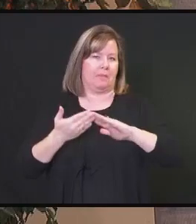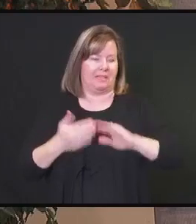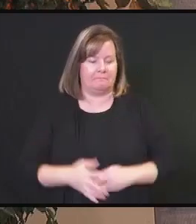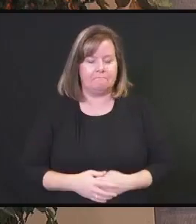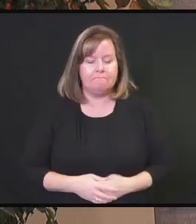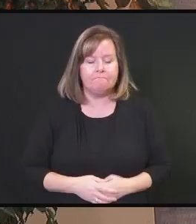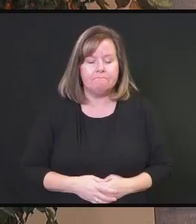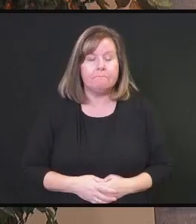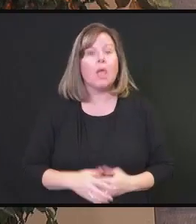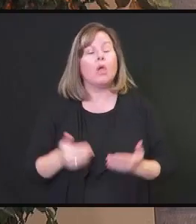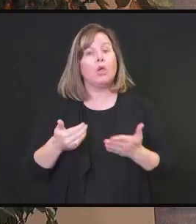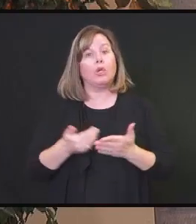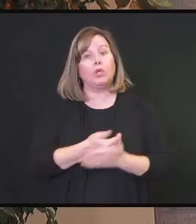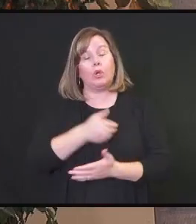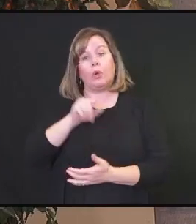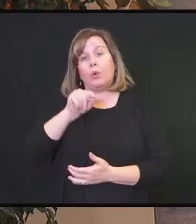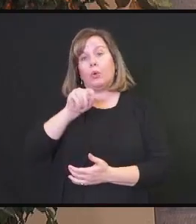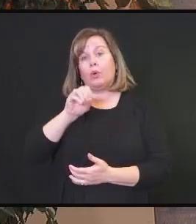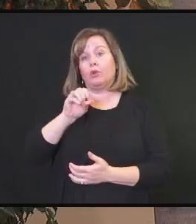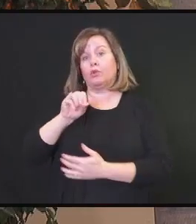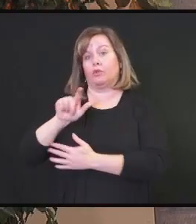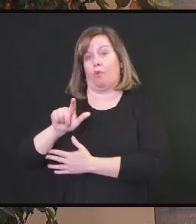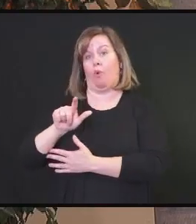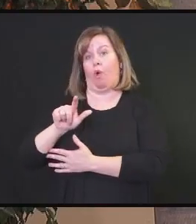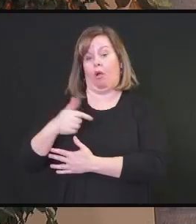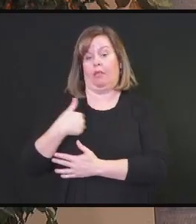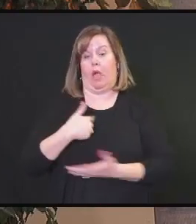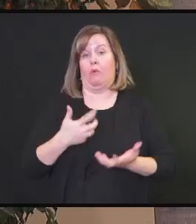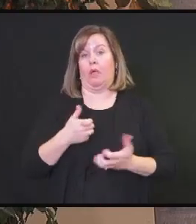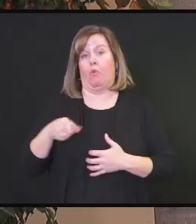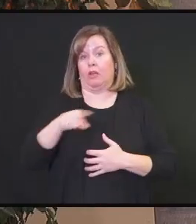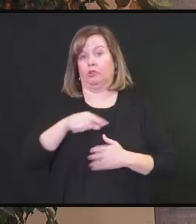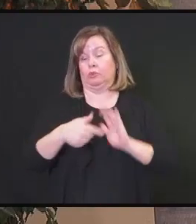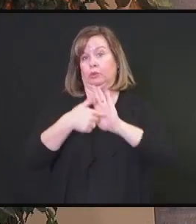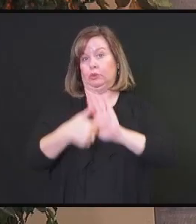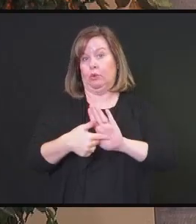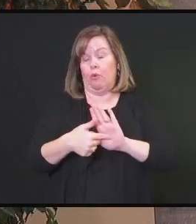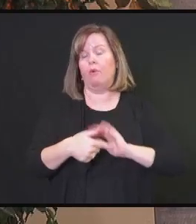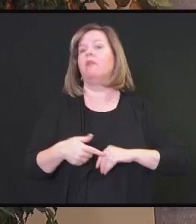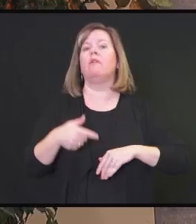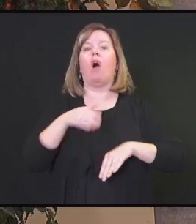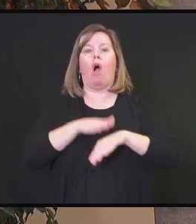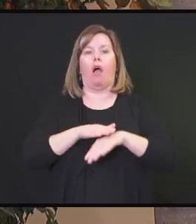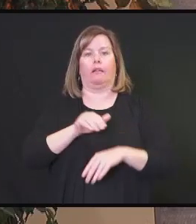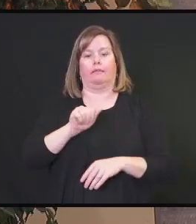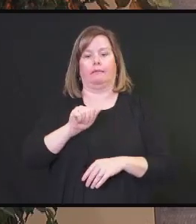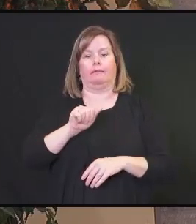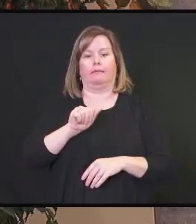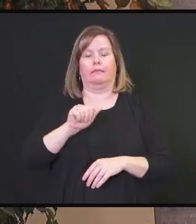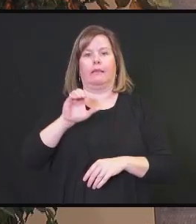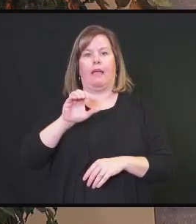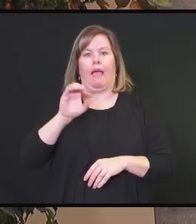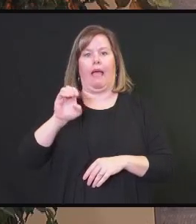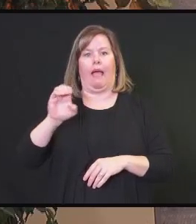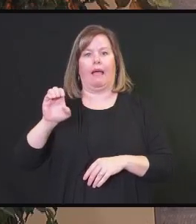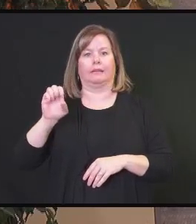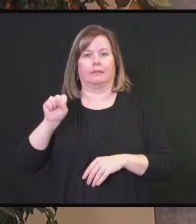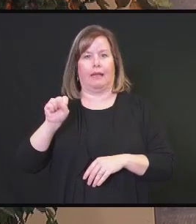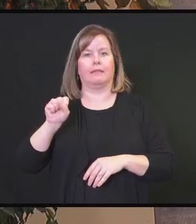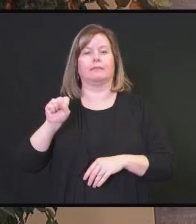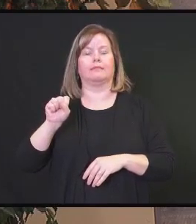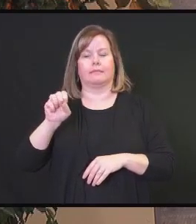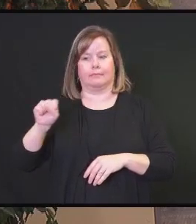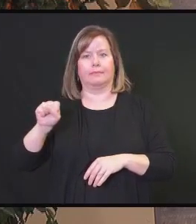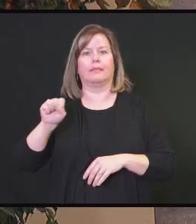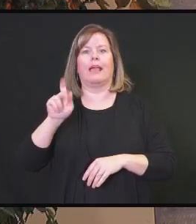today. This is a new data dashboard that we have on accesskent.com. If you go to our county website and follow the